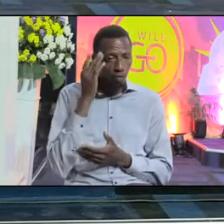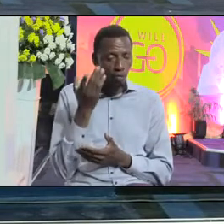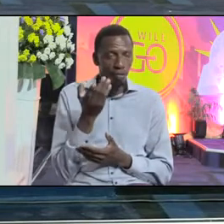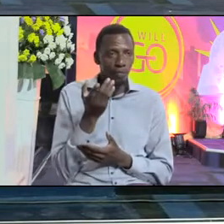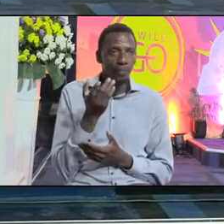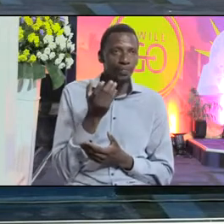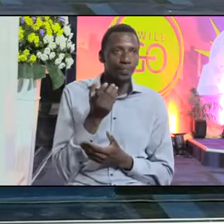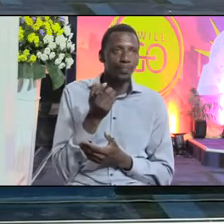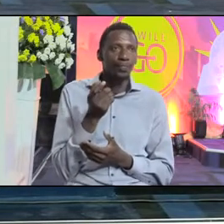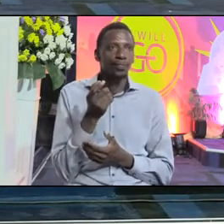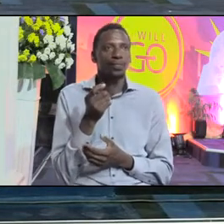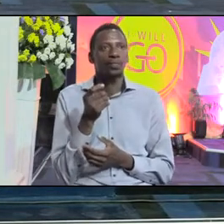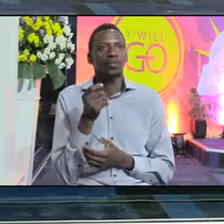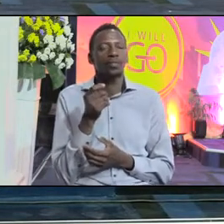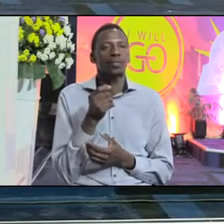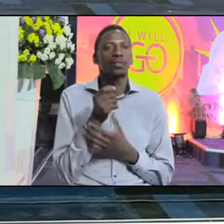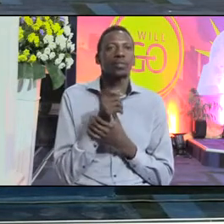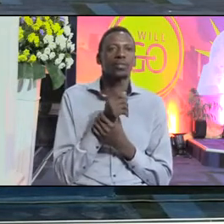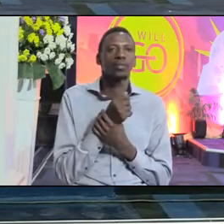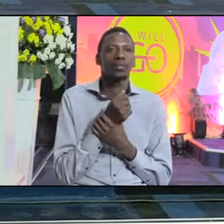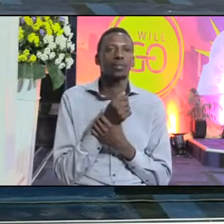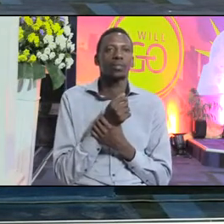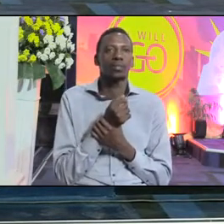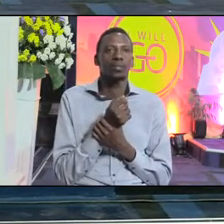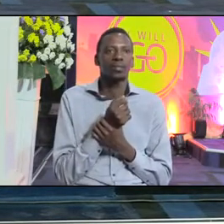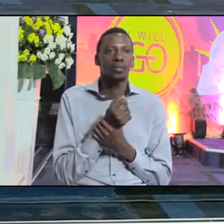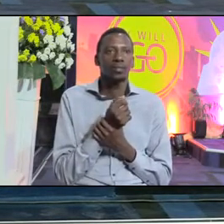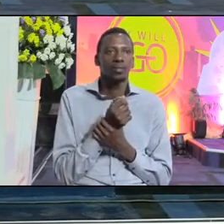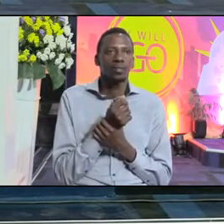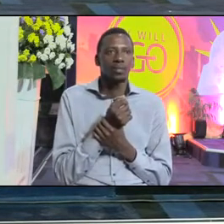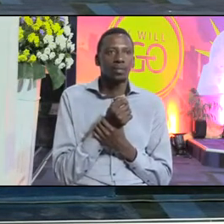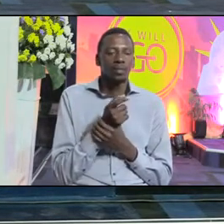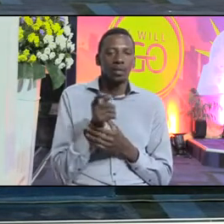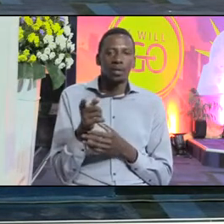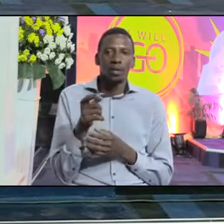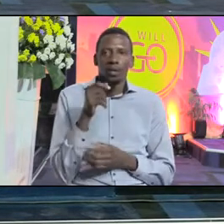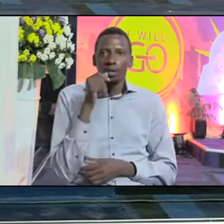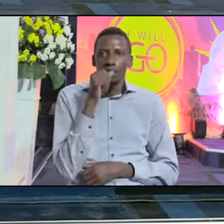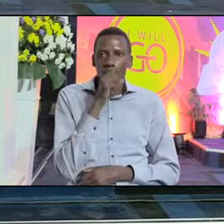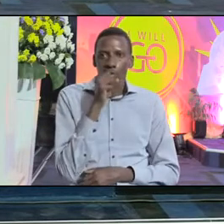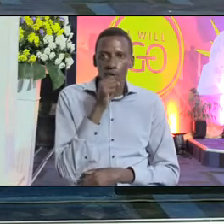know? I thought you would. Here's how this old